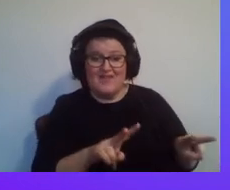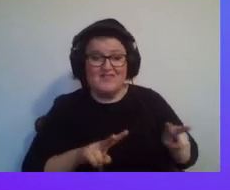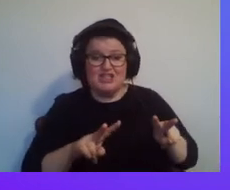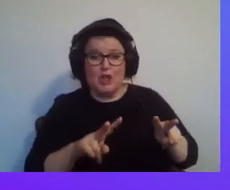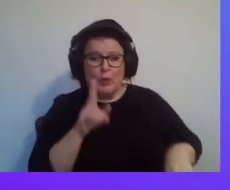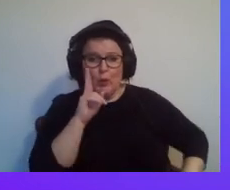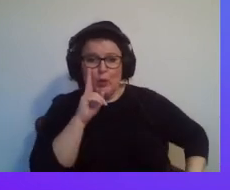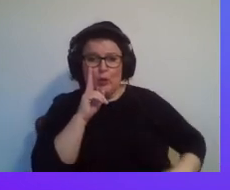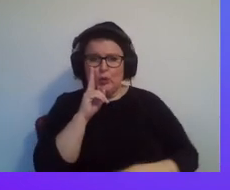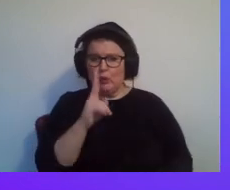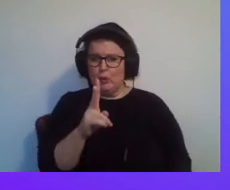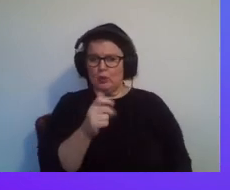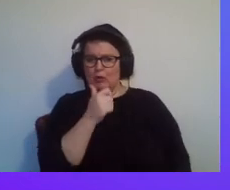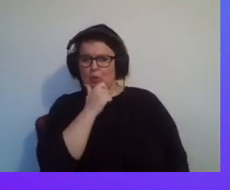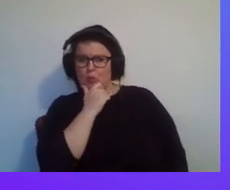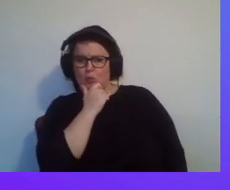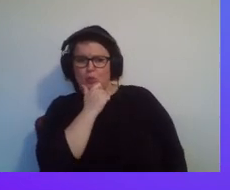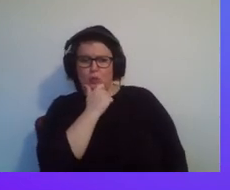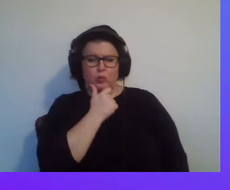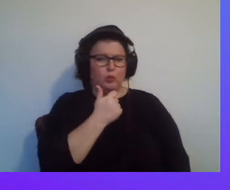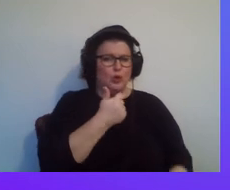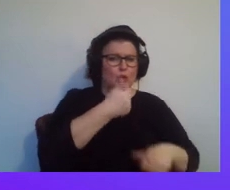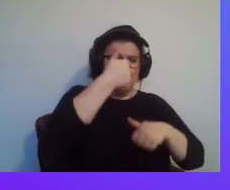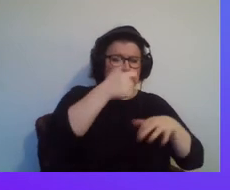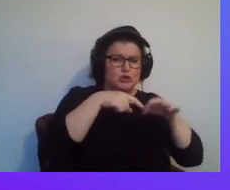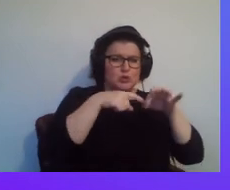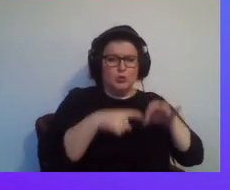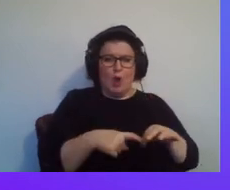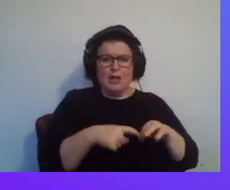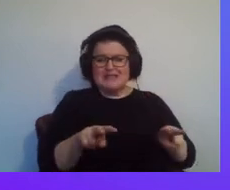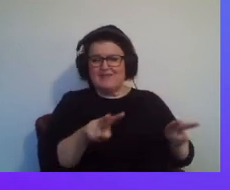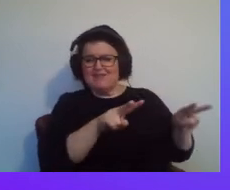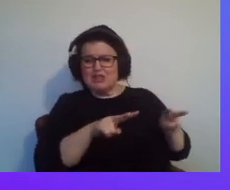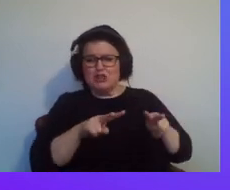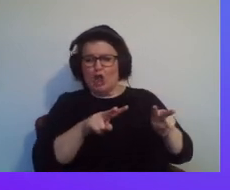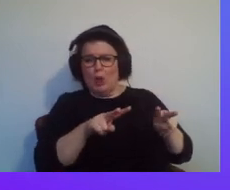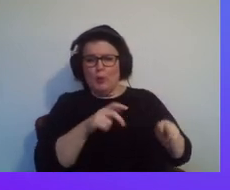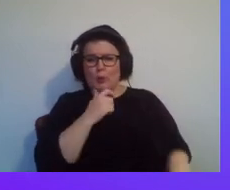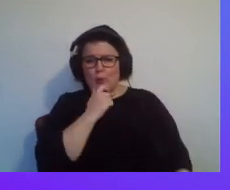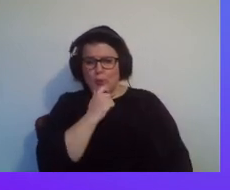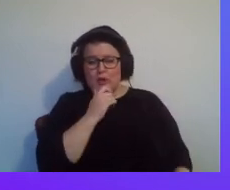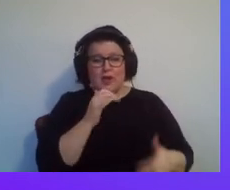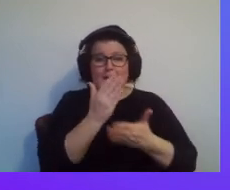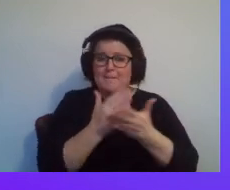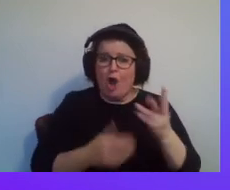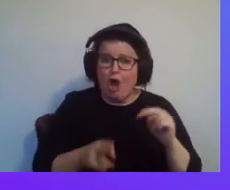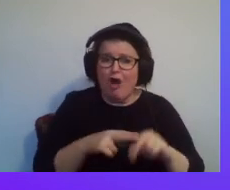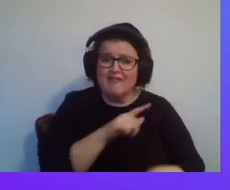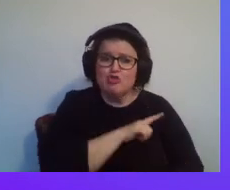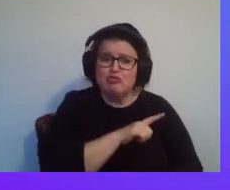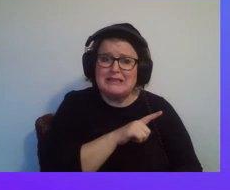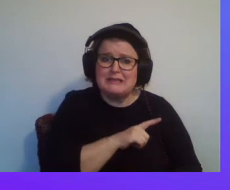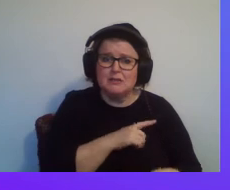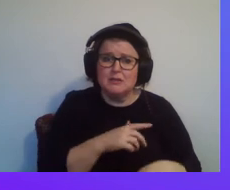that look as though somebody's put time, care, effort, and I suggest that might be part of the government strategy. Get